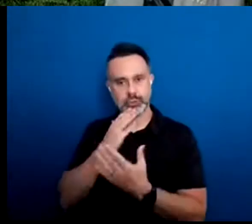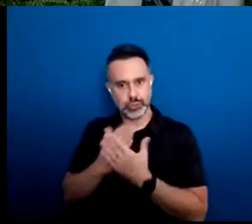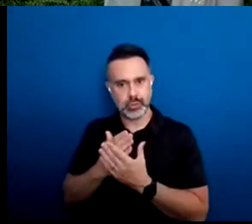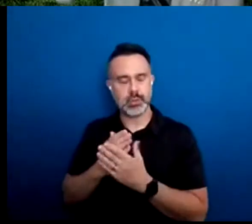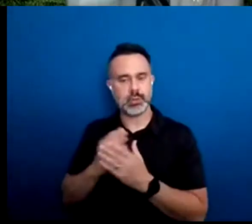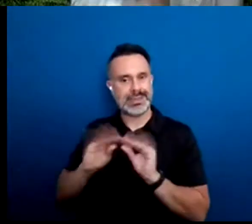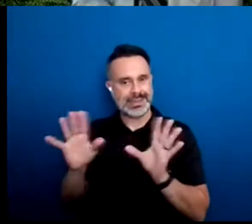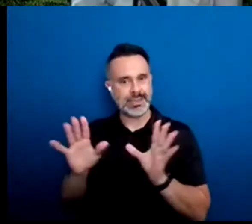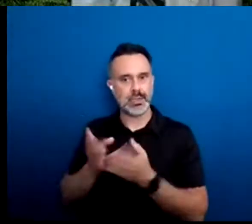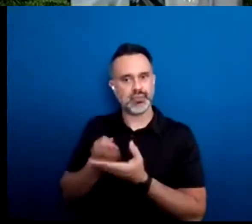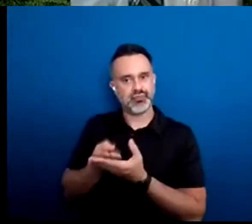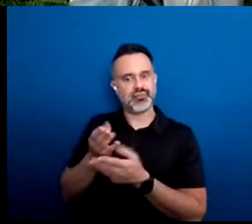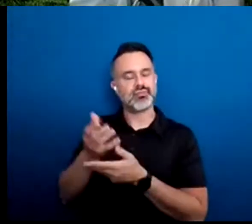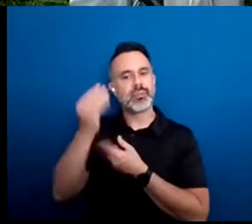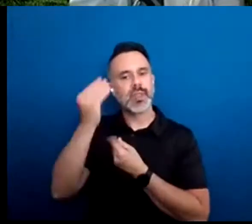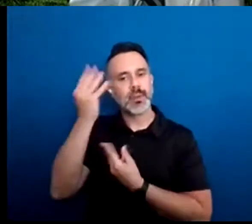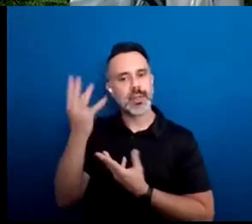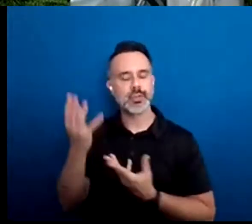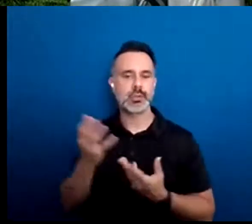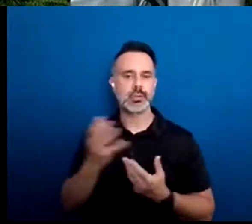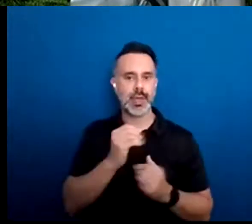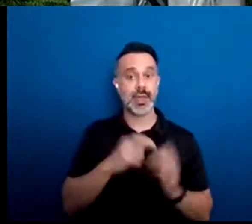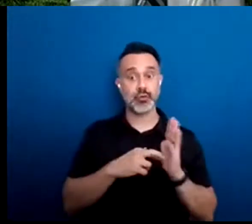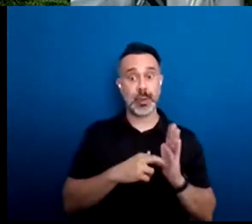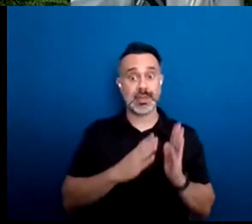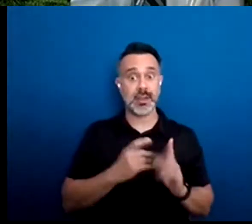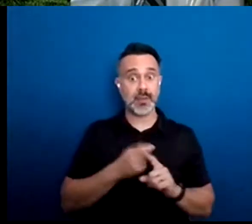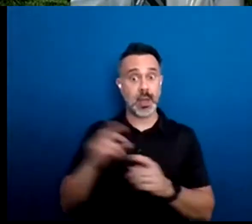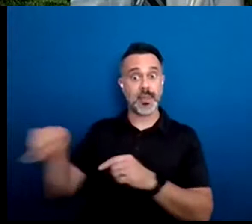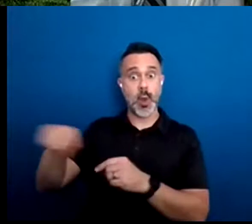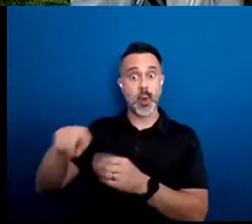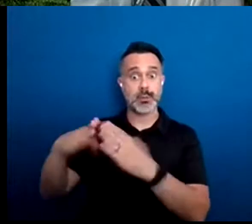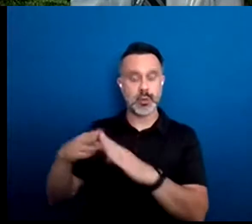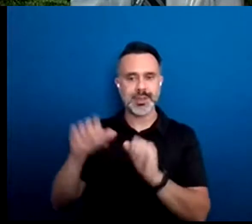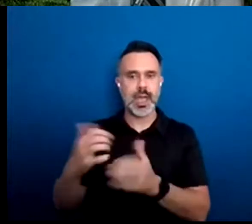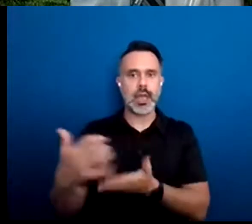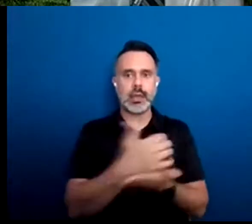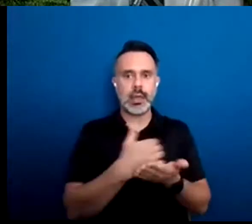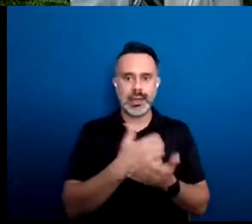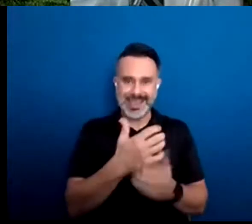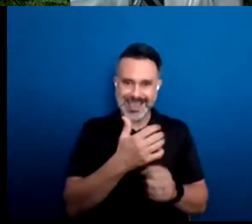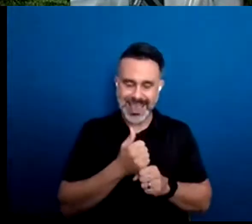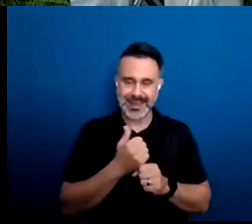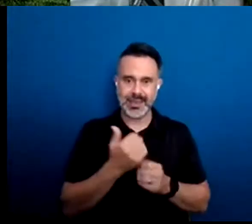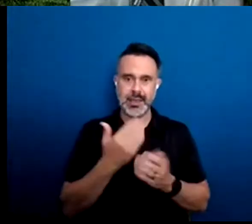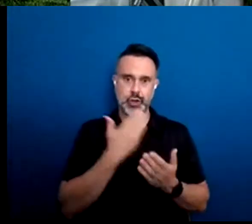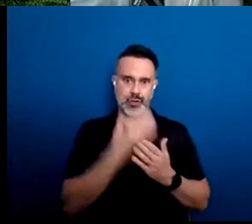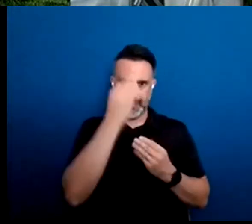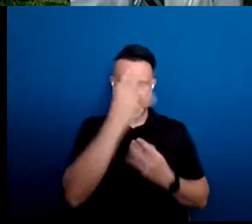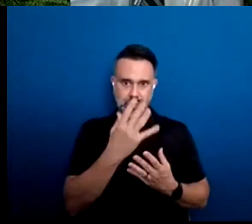people representative from those communities who can get to some of those conspiracy theories